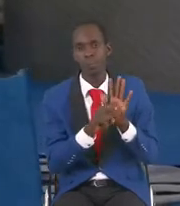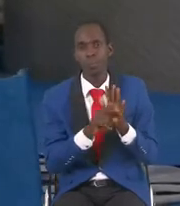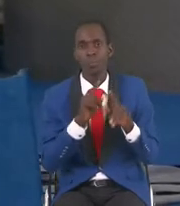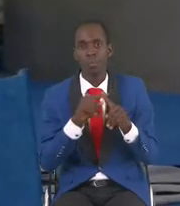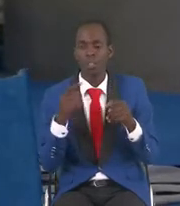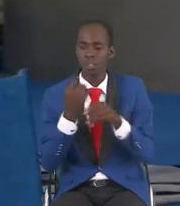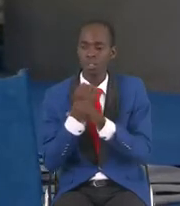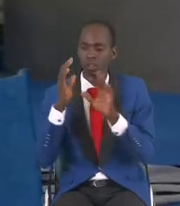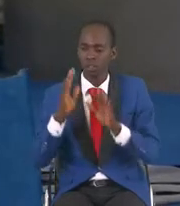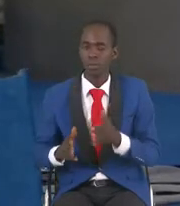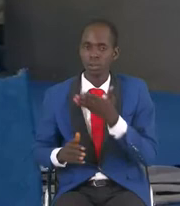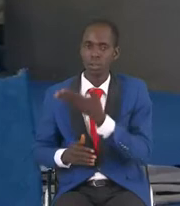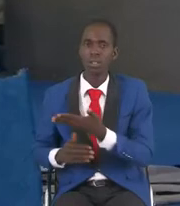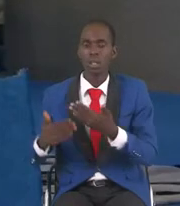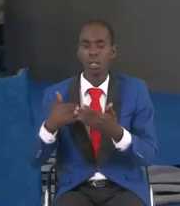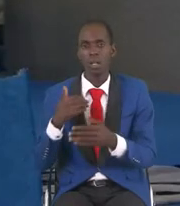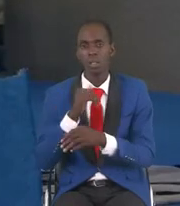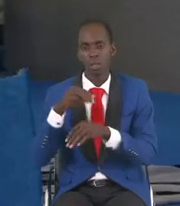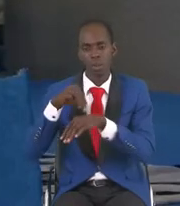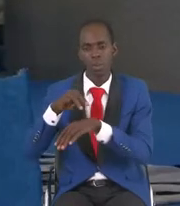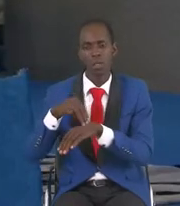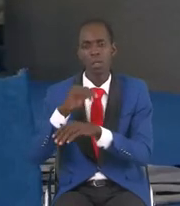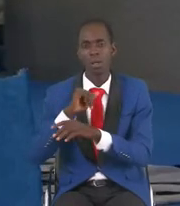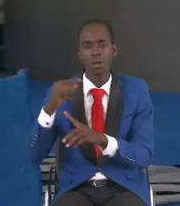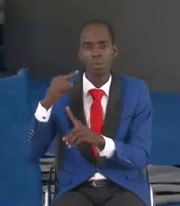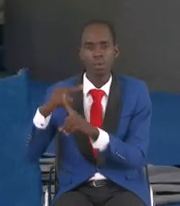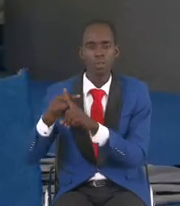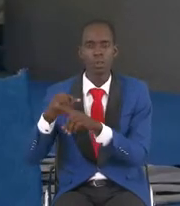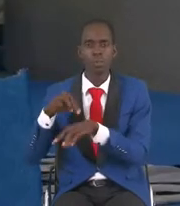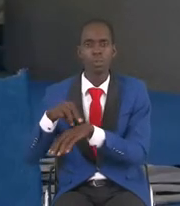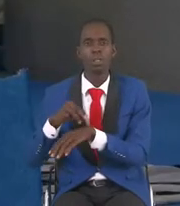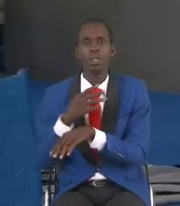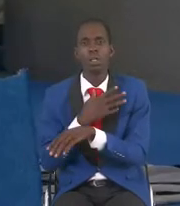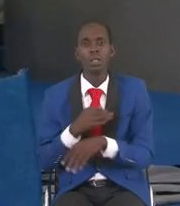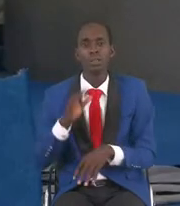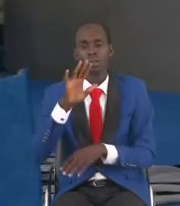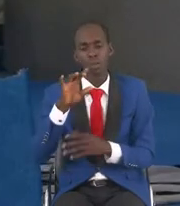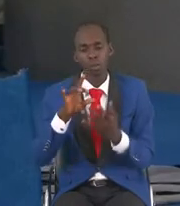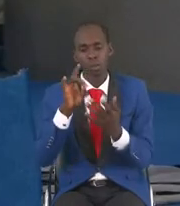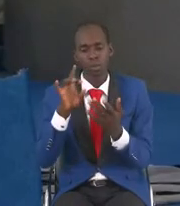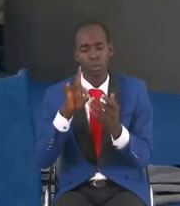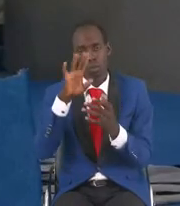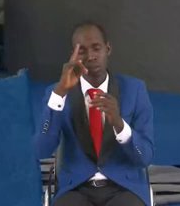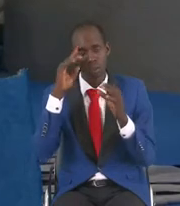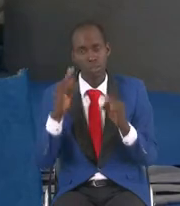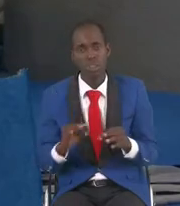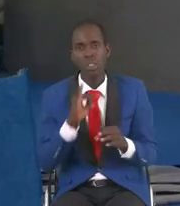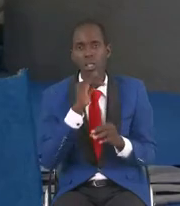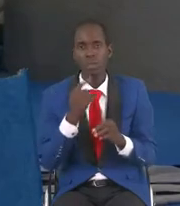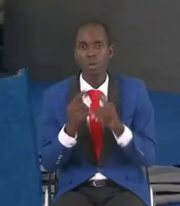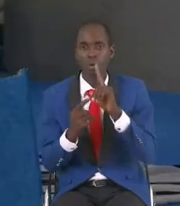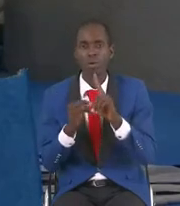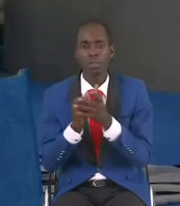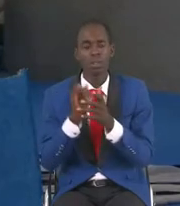Savior has a message, a positive message. And your choice is the one that will pull you